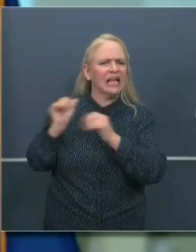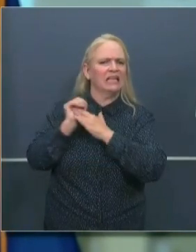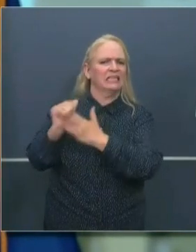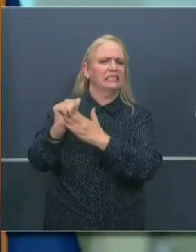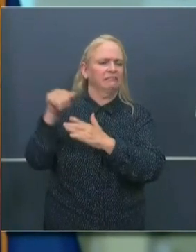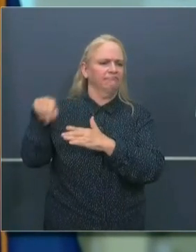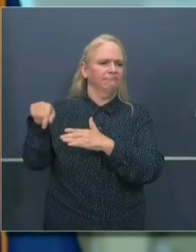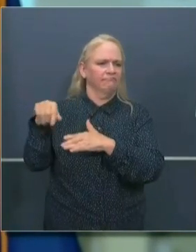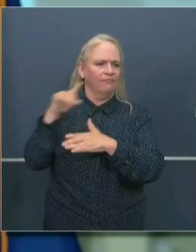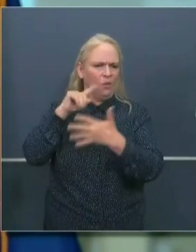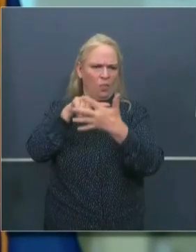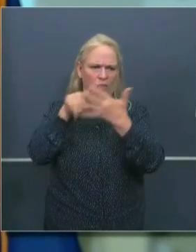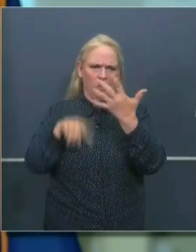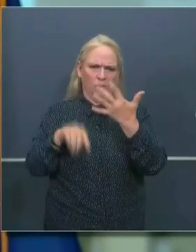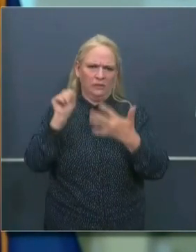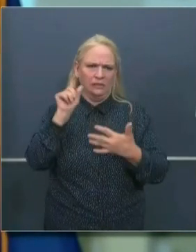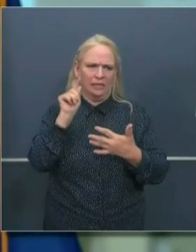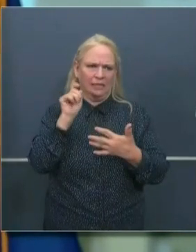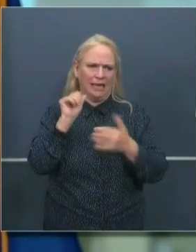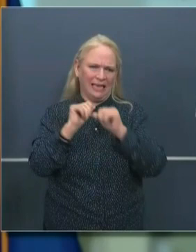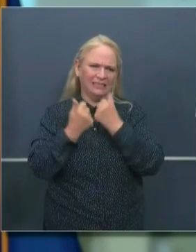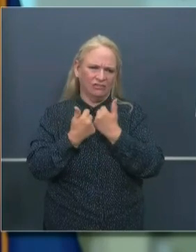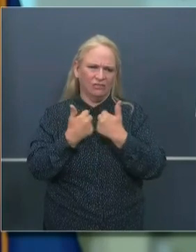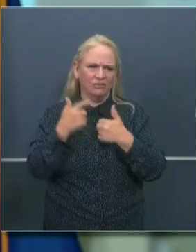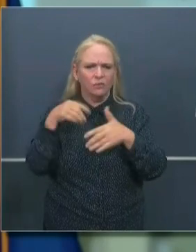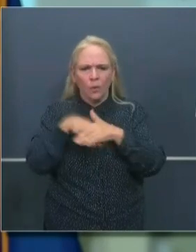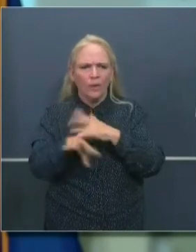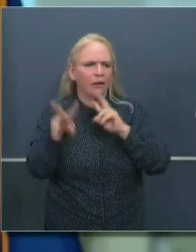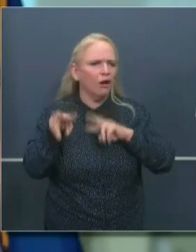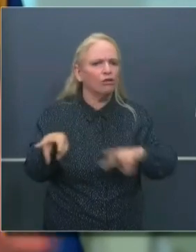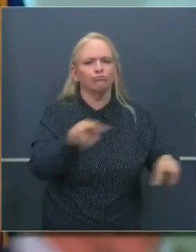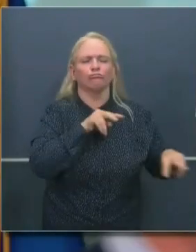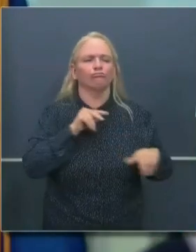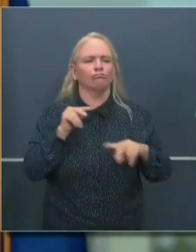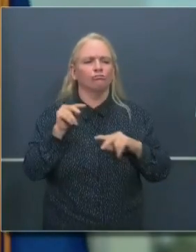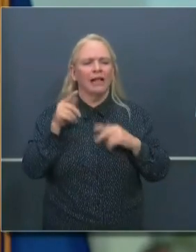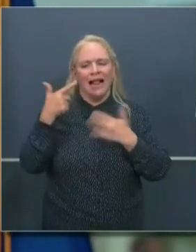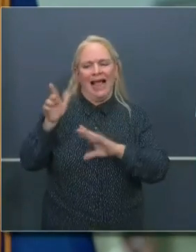talk more broadly to spirit the question you just posed.